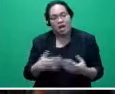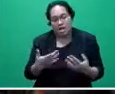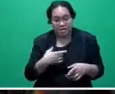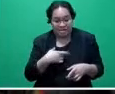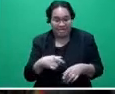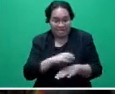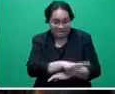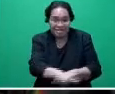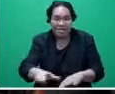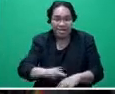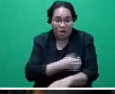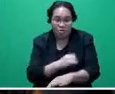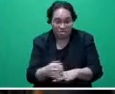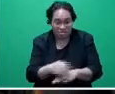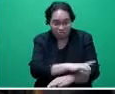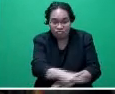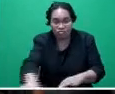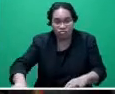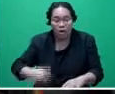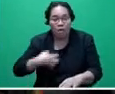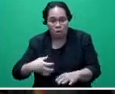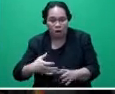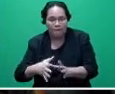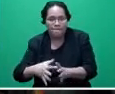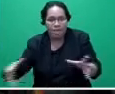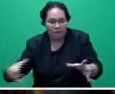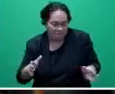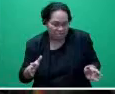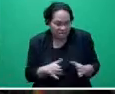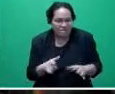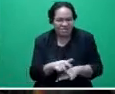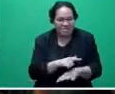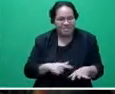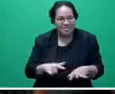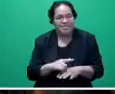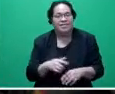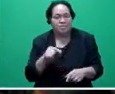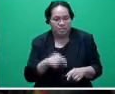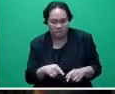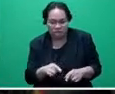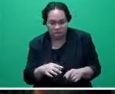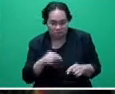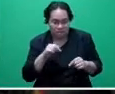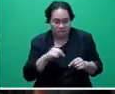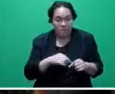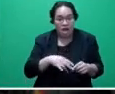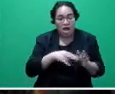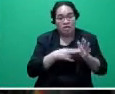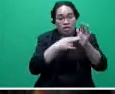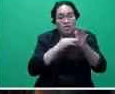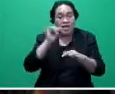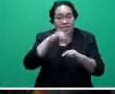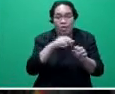land. It is in the safe hands with government and with its traditional resource owners, as far as north of Esawa to Rotuma, through Vanuatu